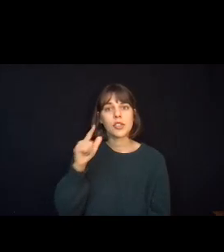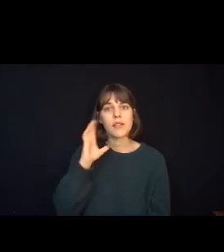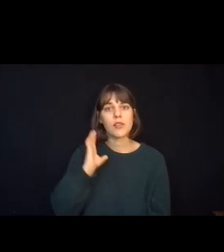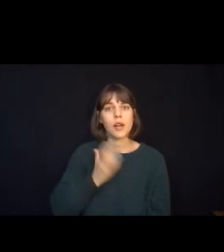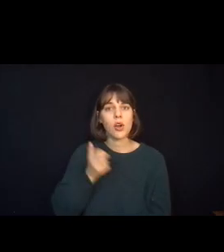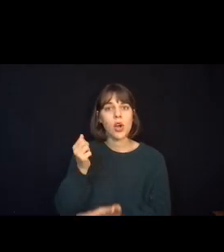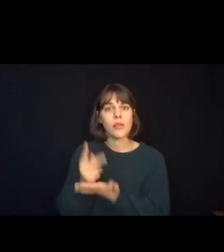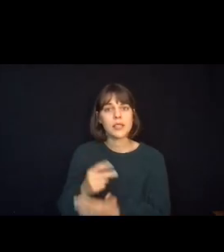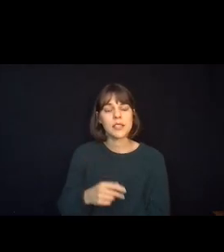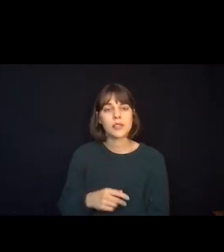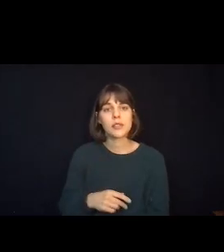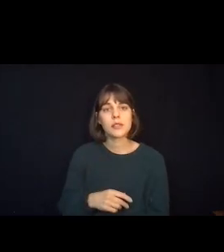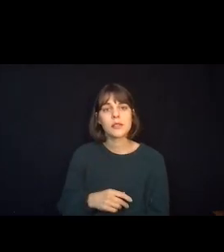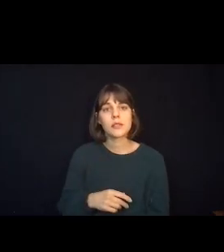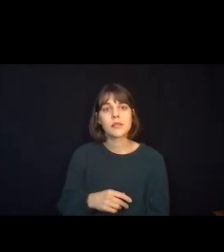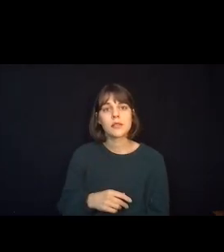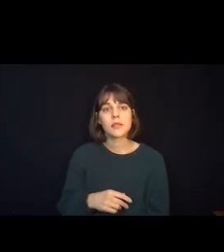authorization.